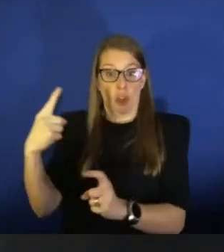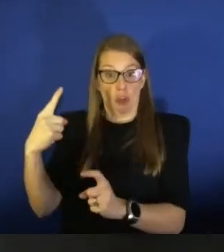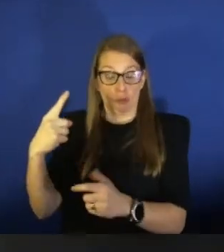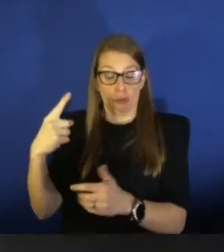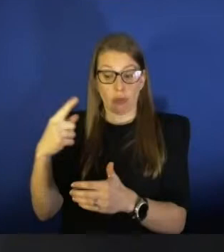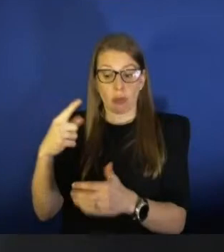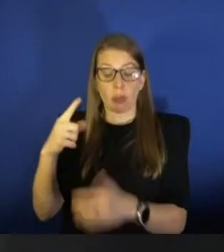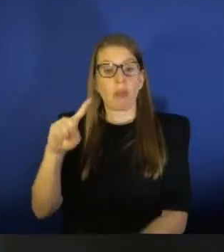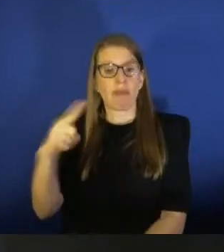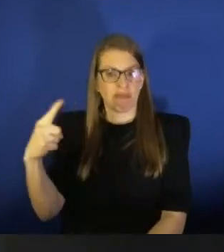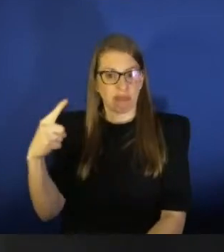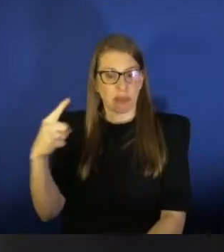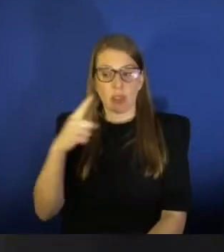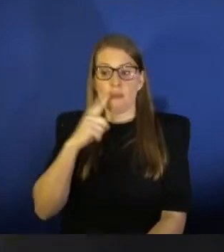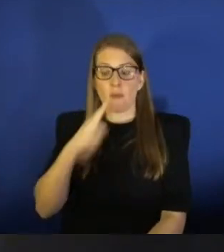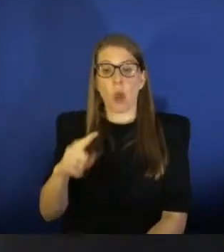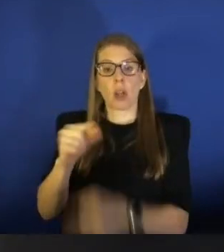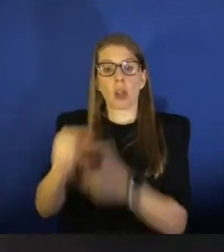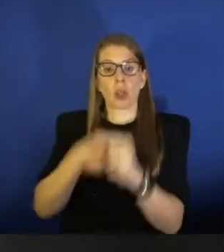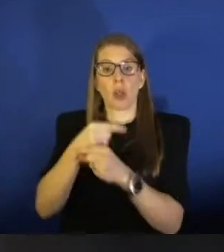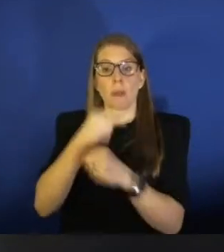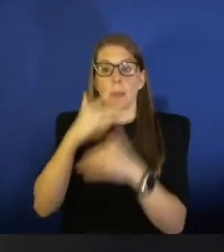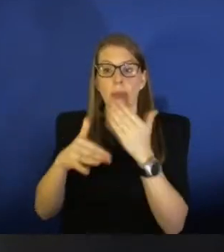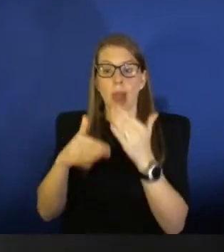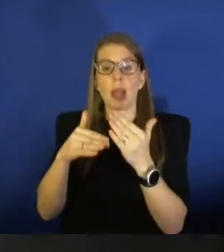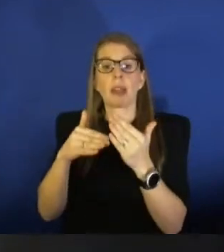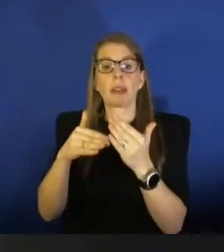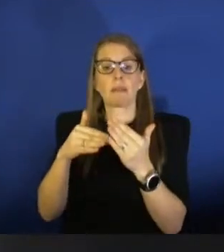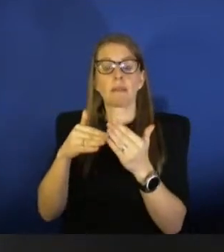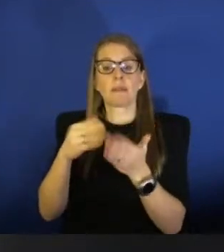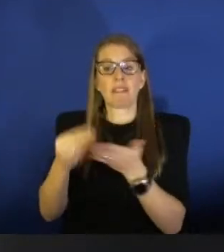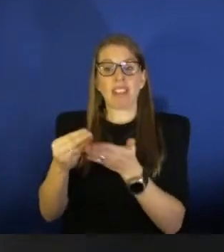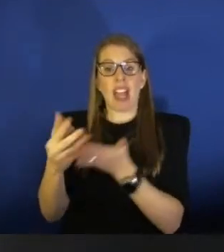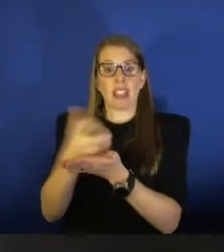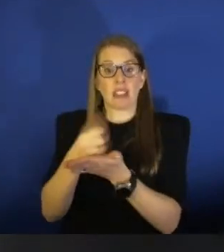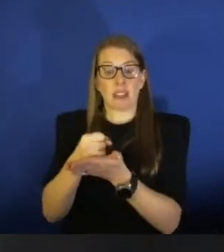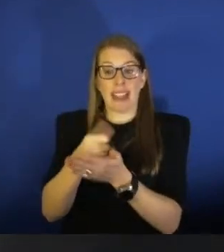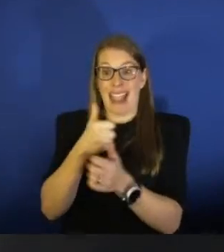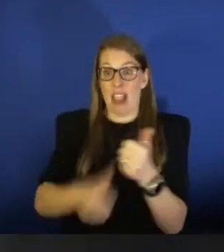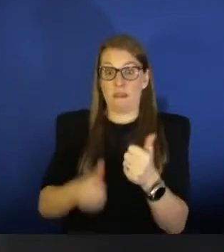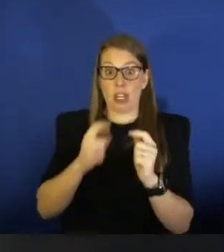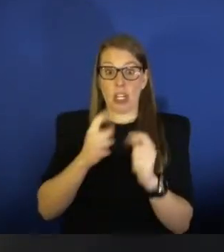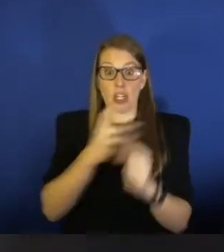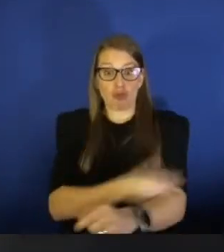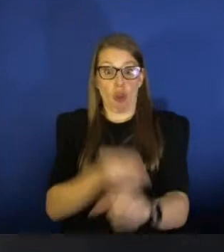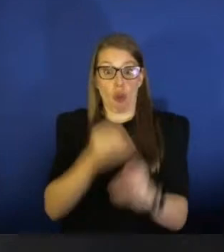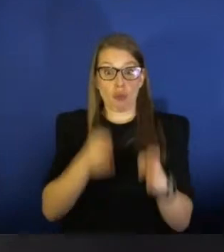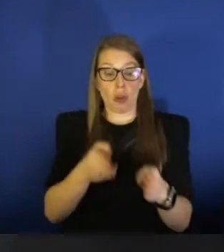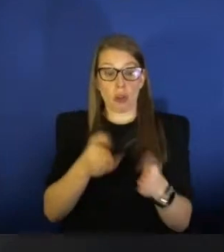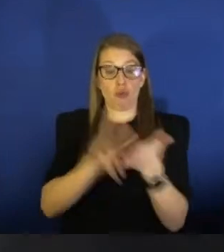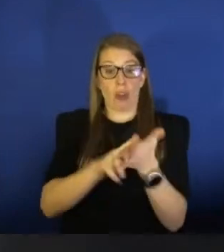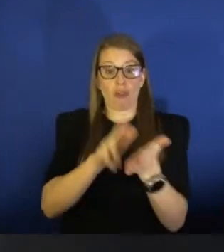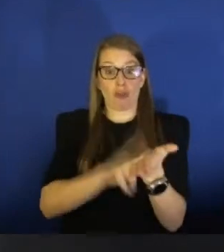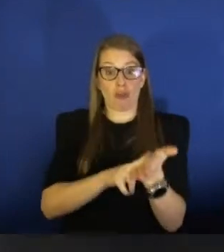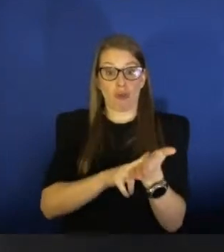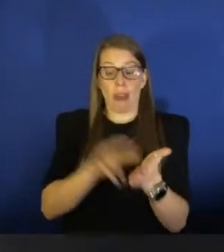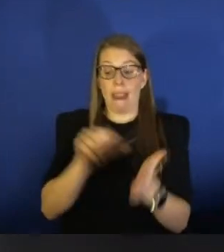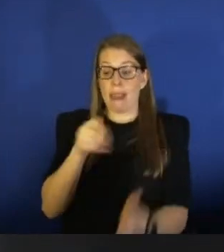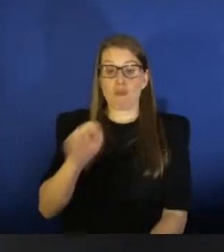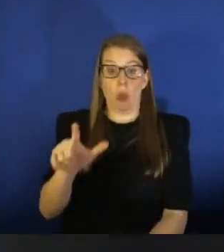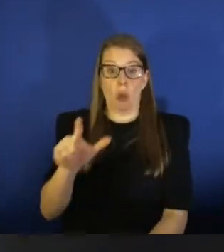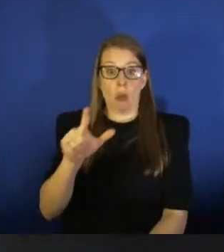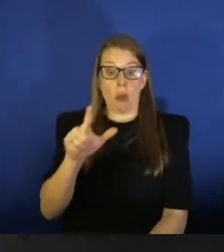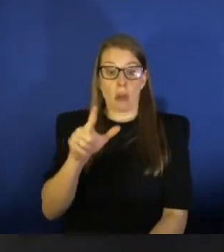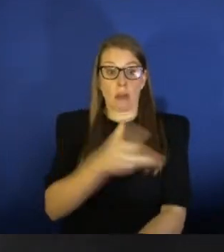Global Blood Fund and the Rehoming Program for the Ukraine for every single donor who comes in and registers to donate in April,